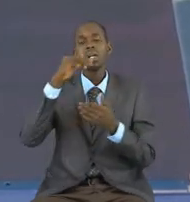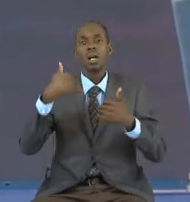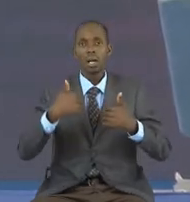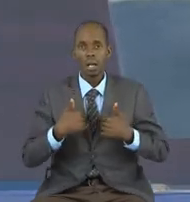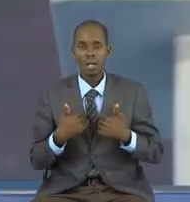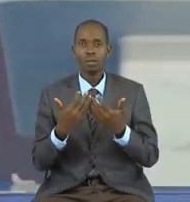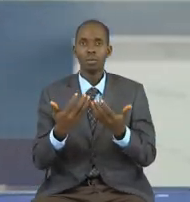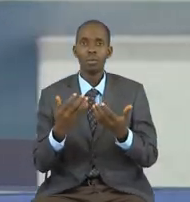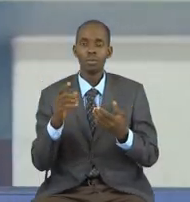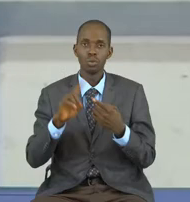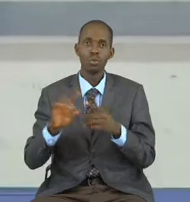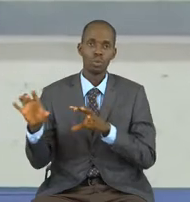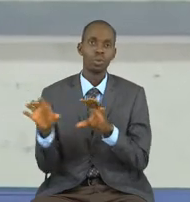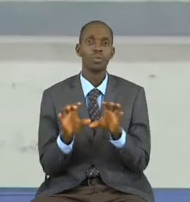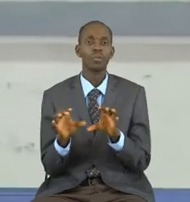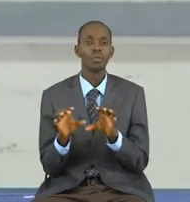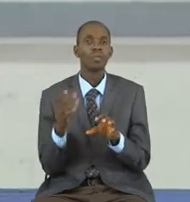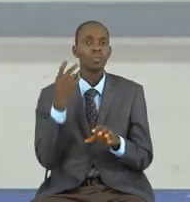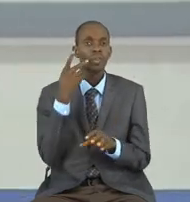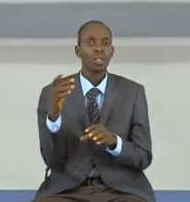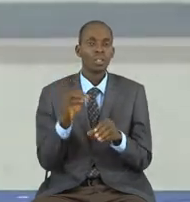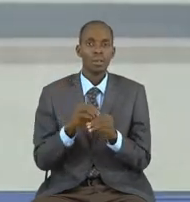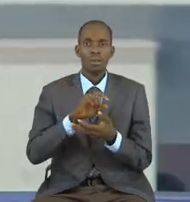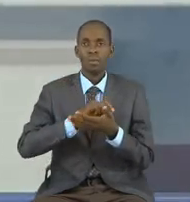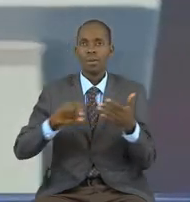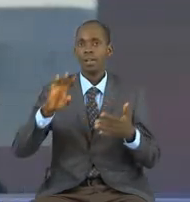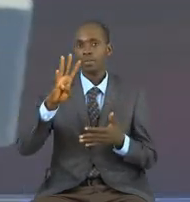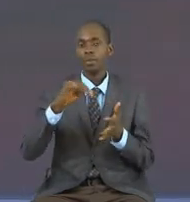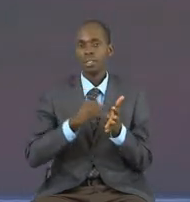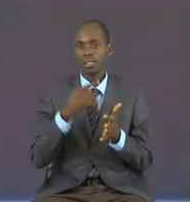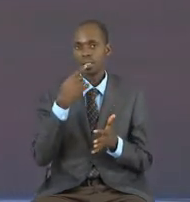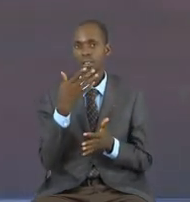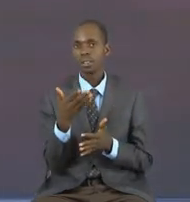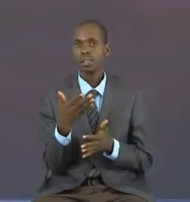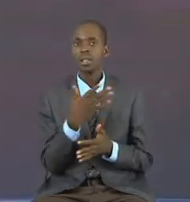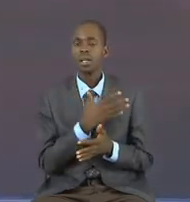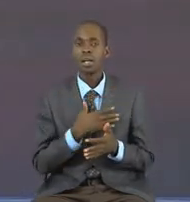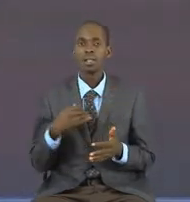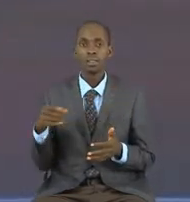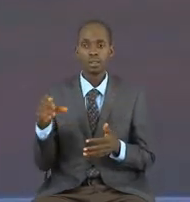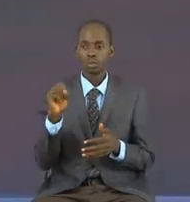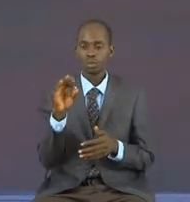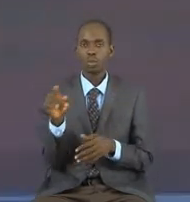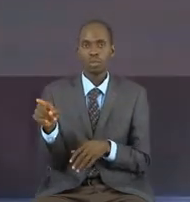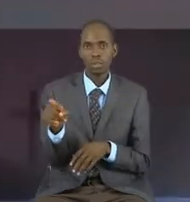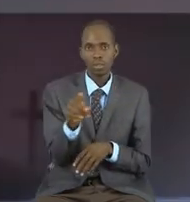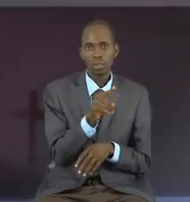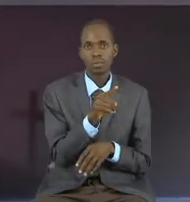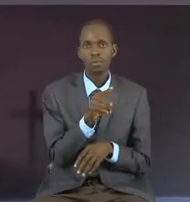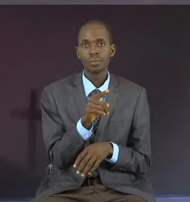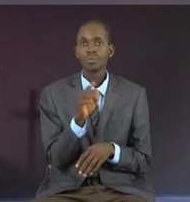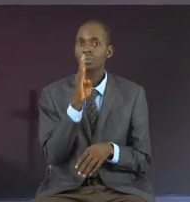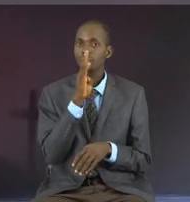do. Look at verse 4. And then in verse 4 it says, and they, so they, being